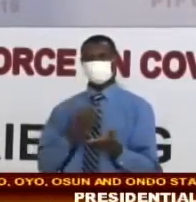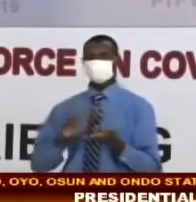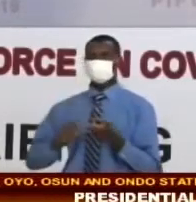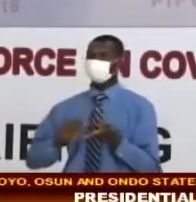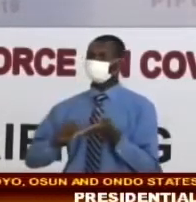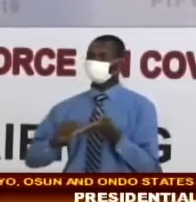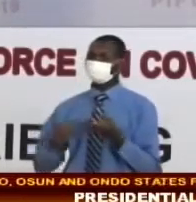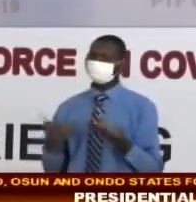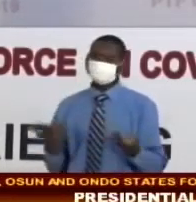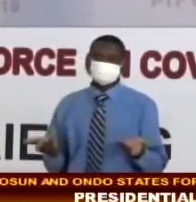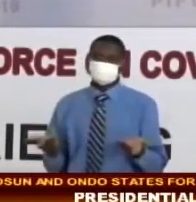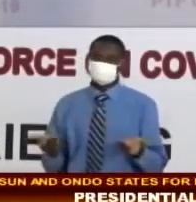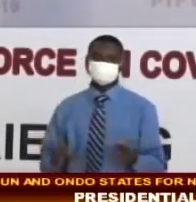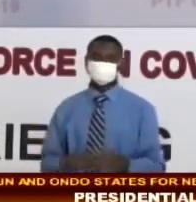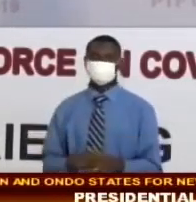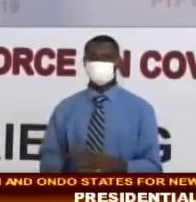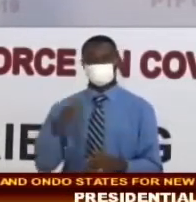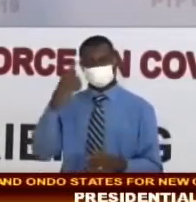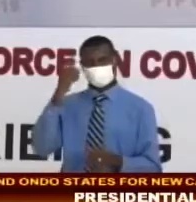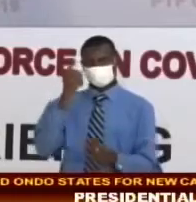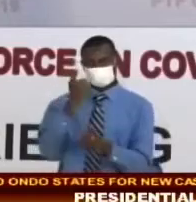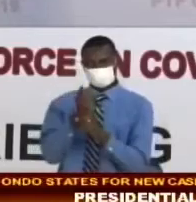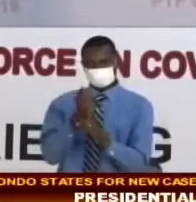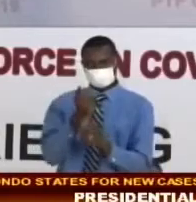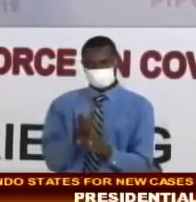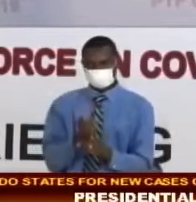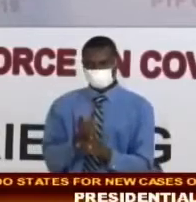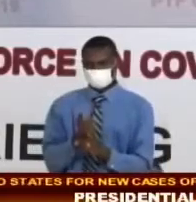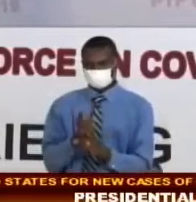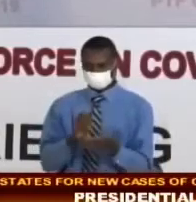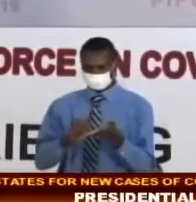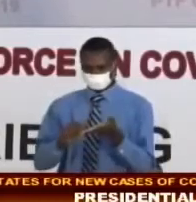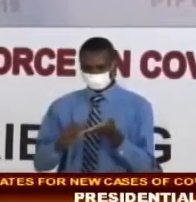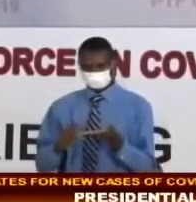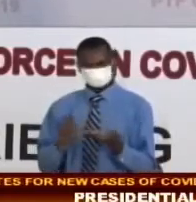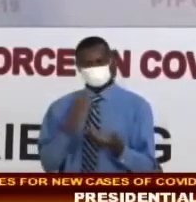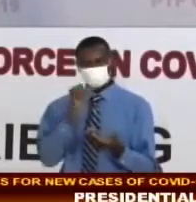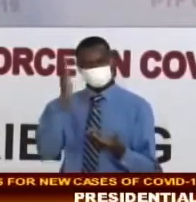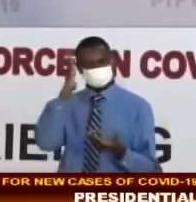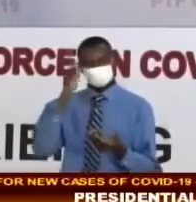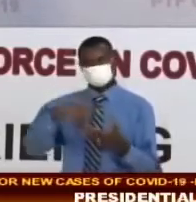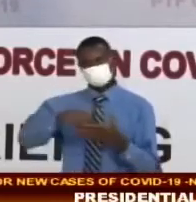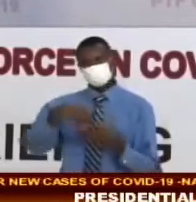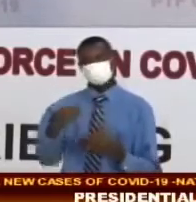remedies for proper protocol of assessment.